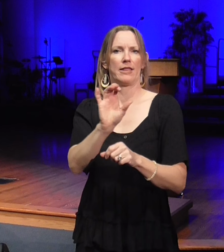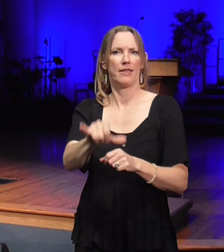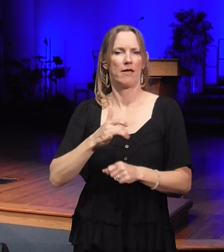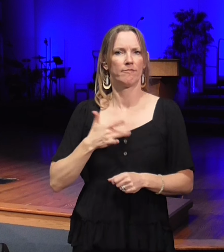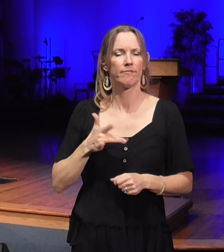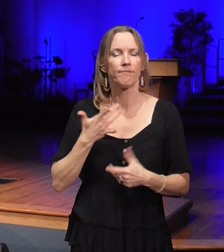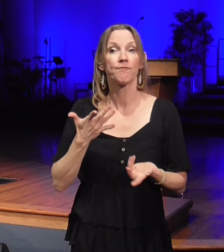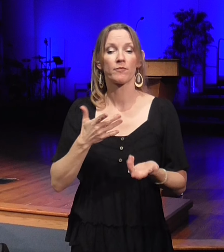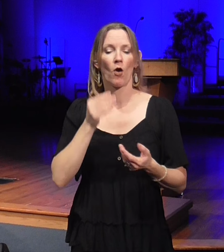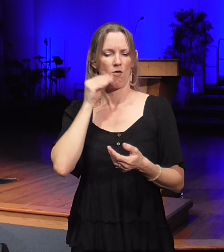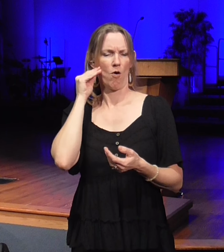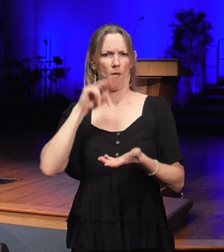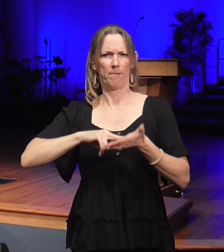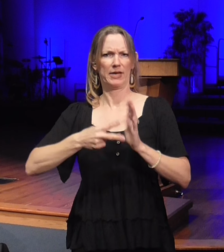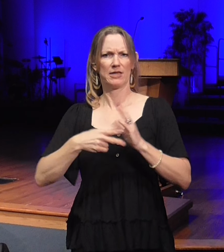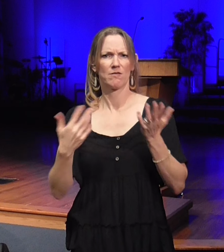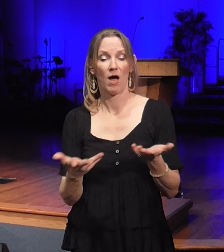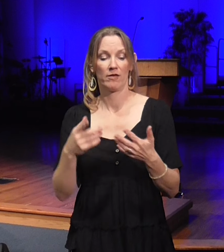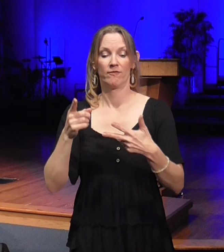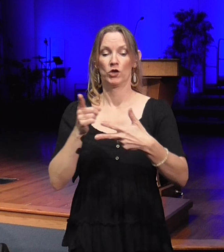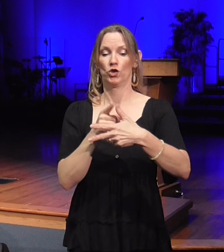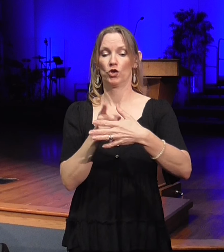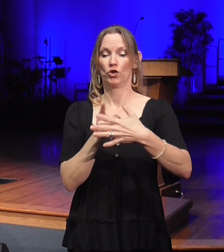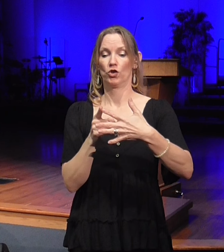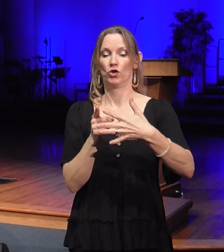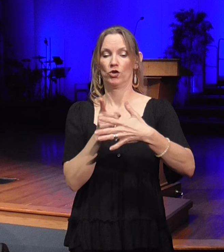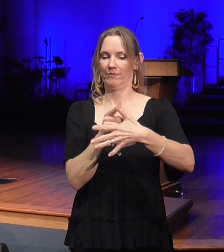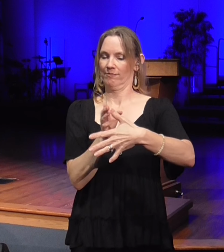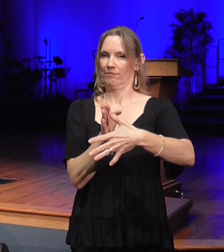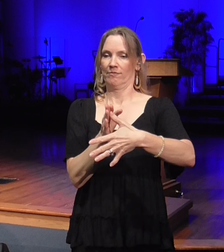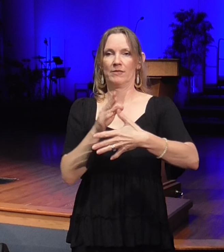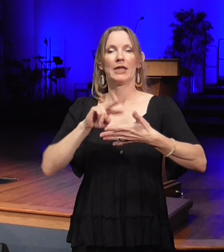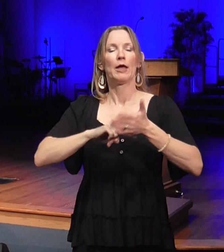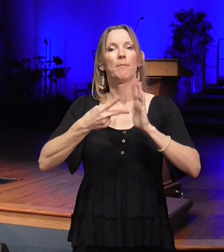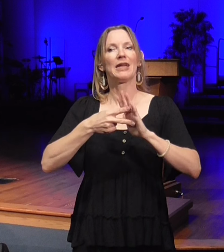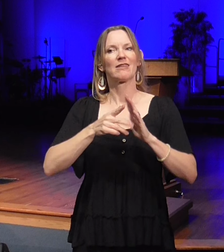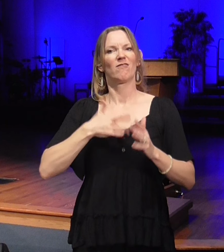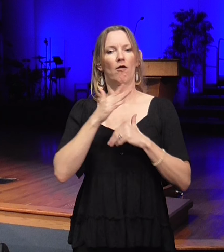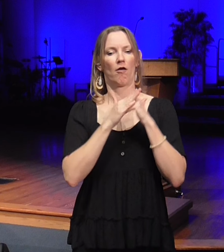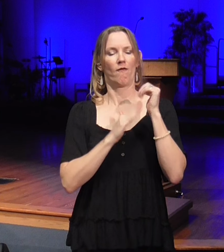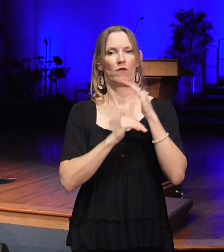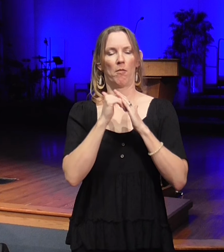What does home mean? First and foremost, it means to be comfortable.